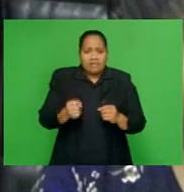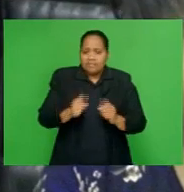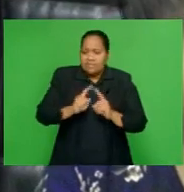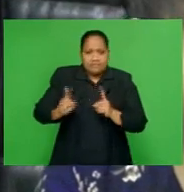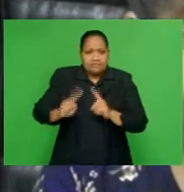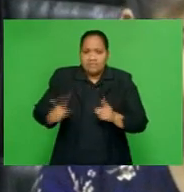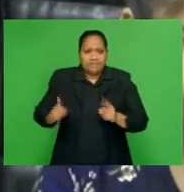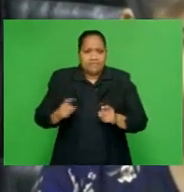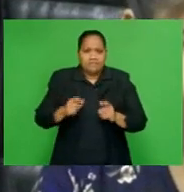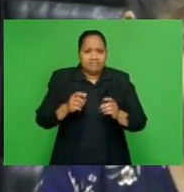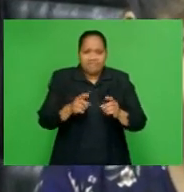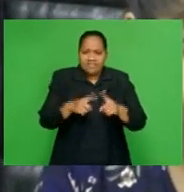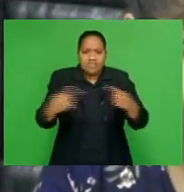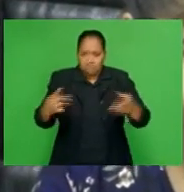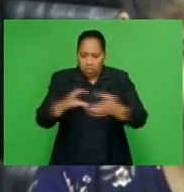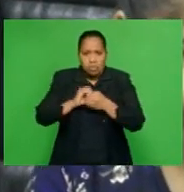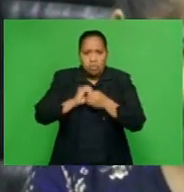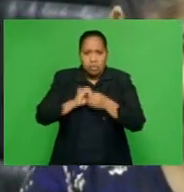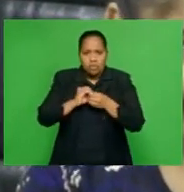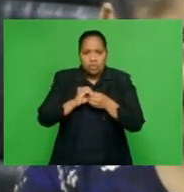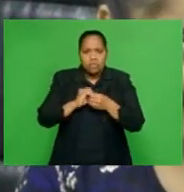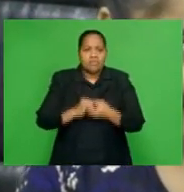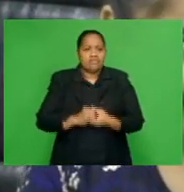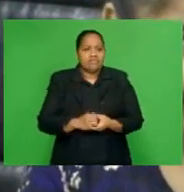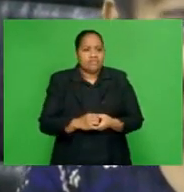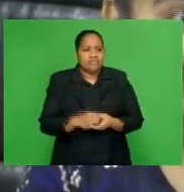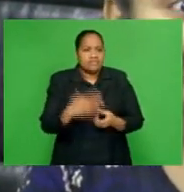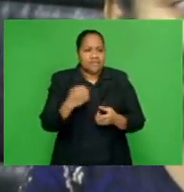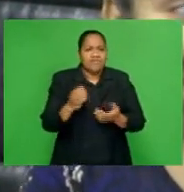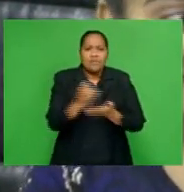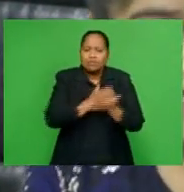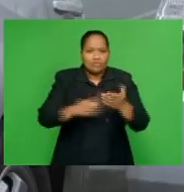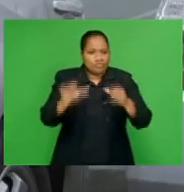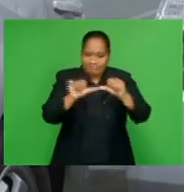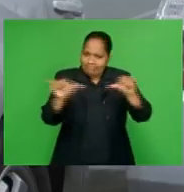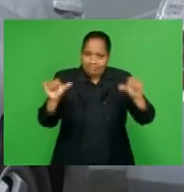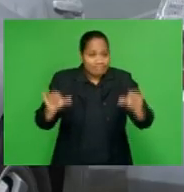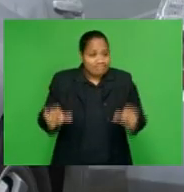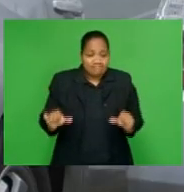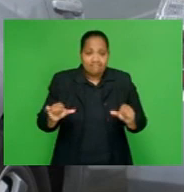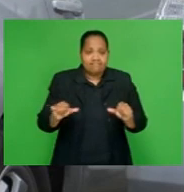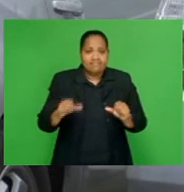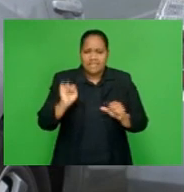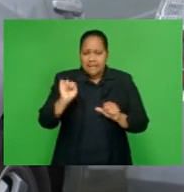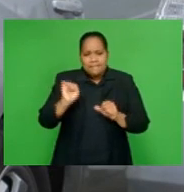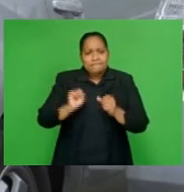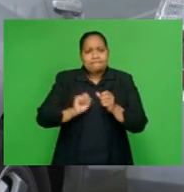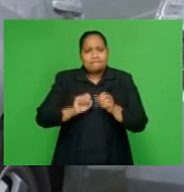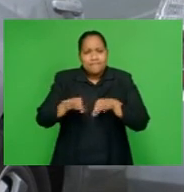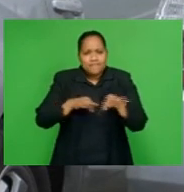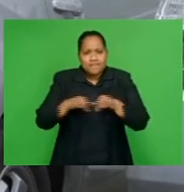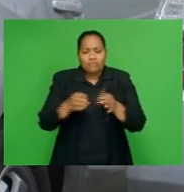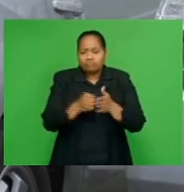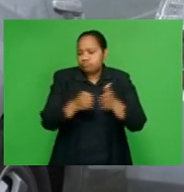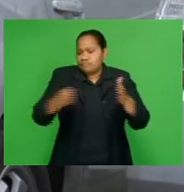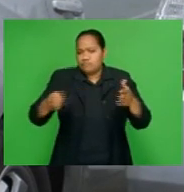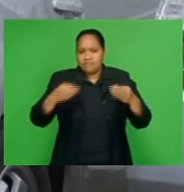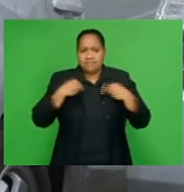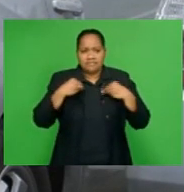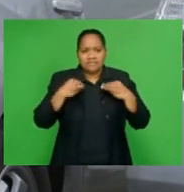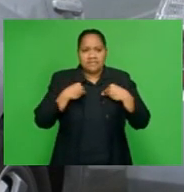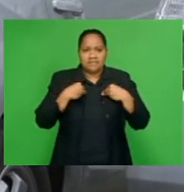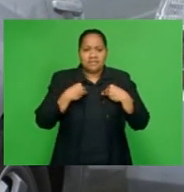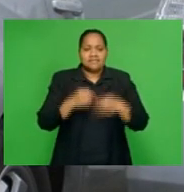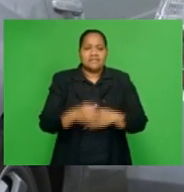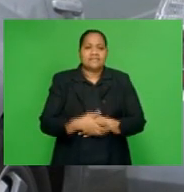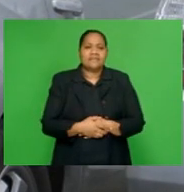rental cars, safety welding works, commercial agriculture work, and is planning to expand his business in civil